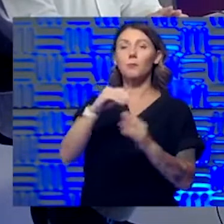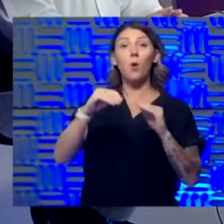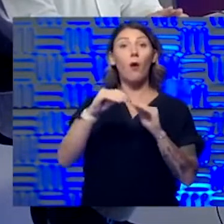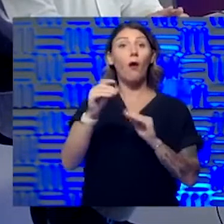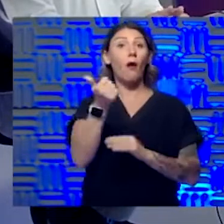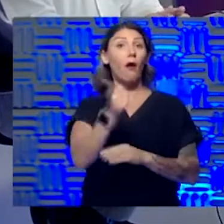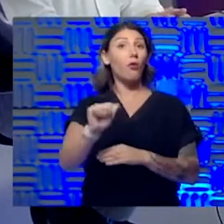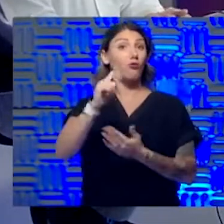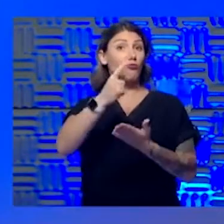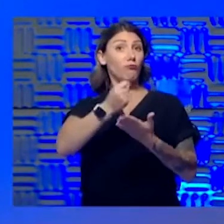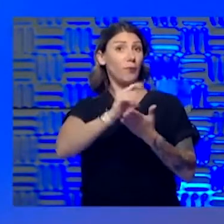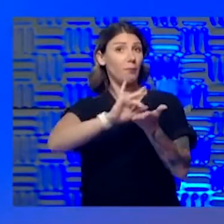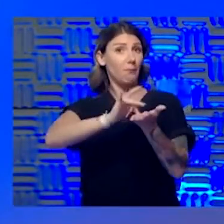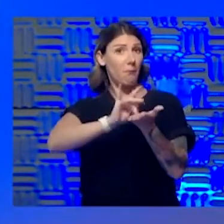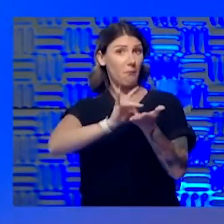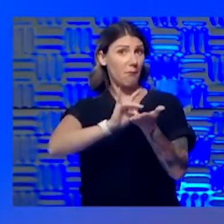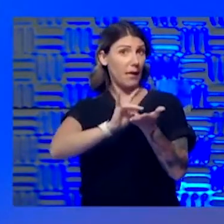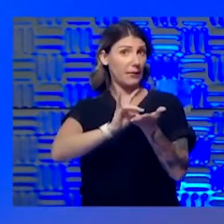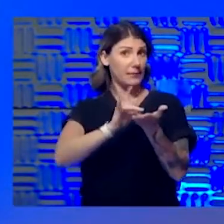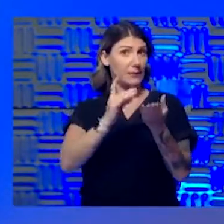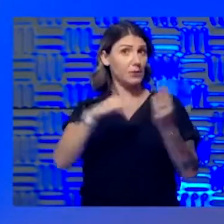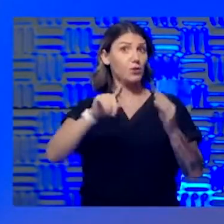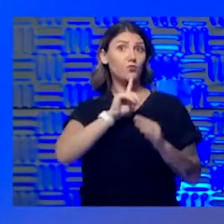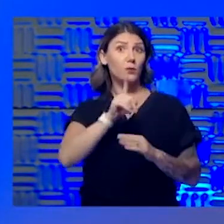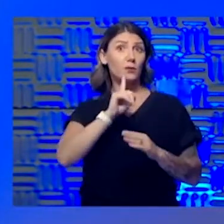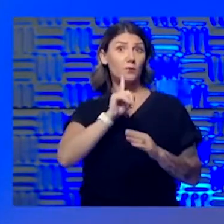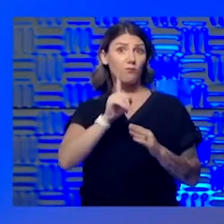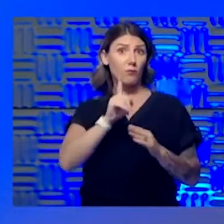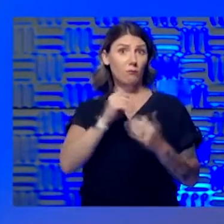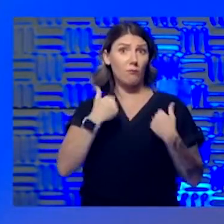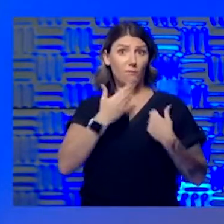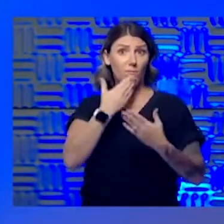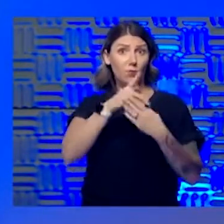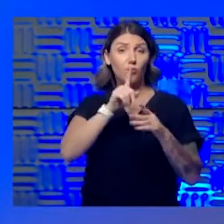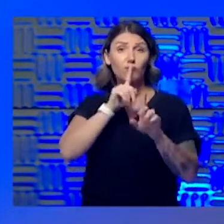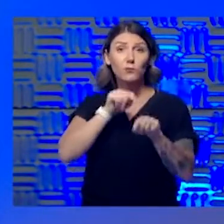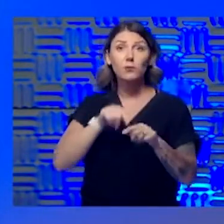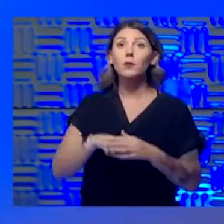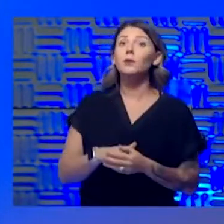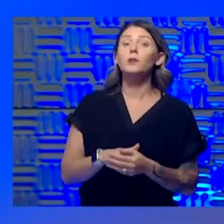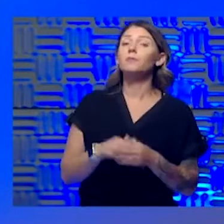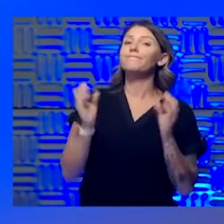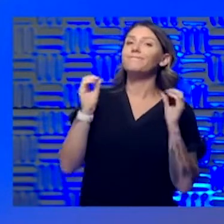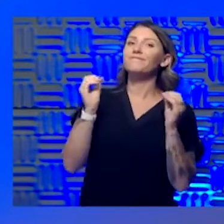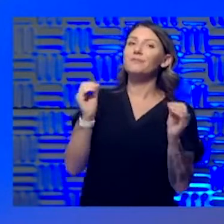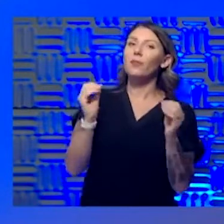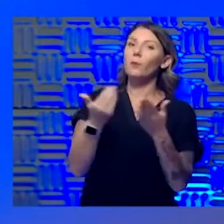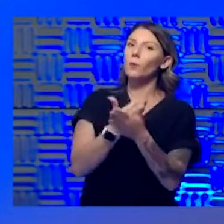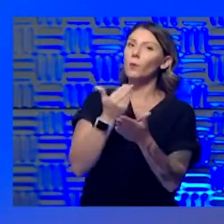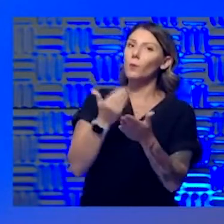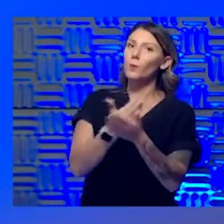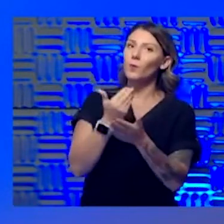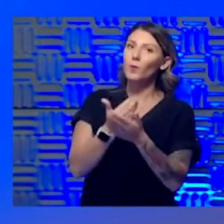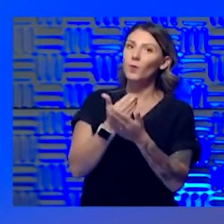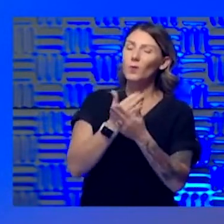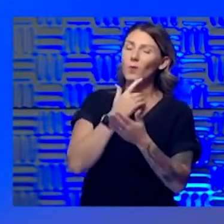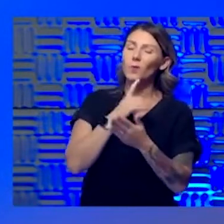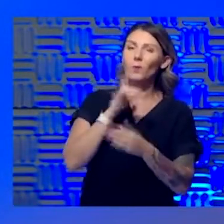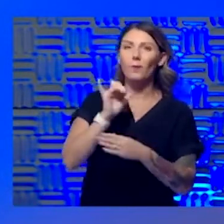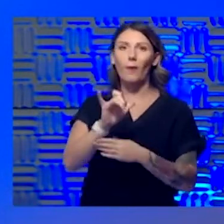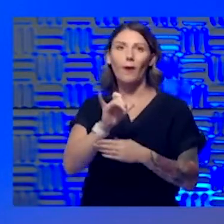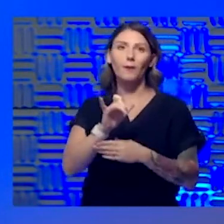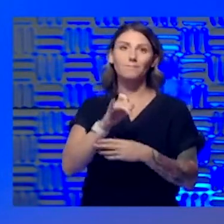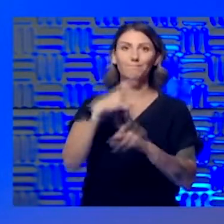horizon, perhaps? You know, nothing else new that has a lot of promise. Certainly we are all looking at the